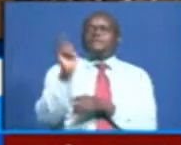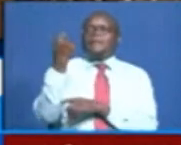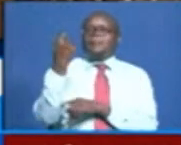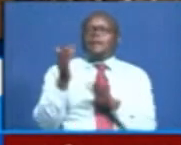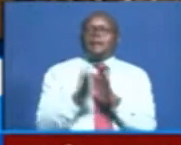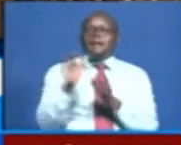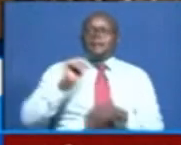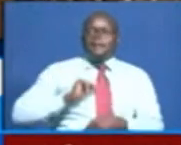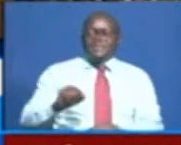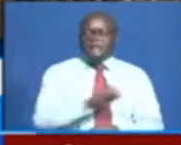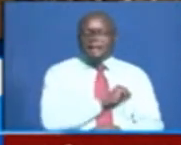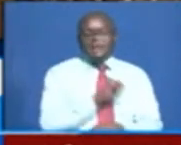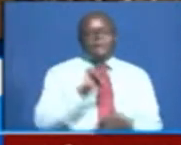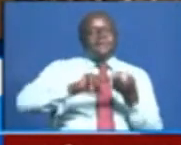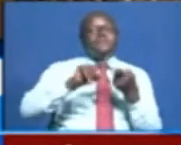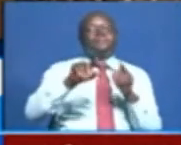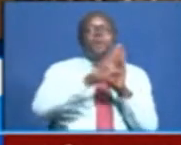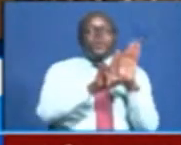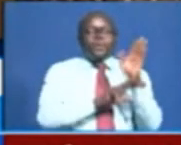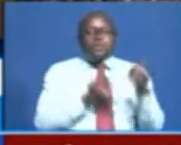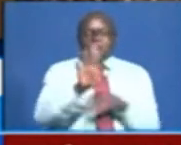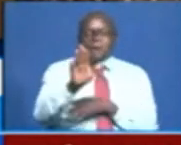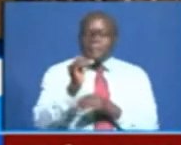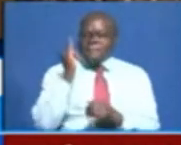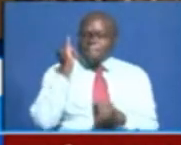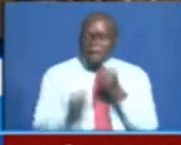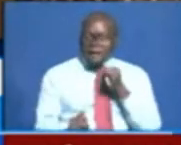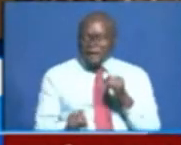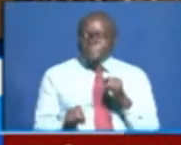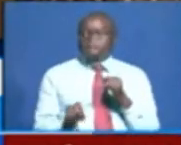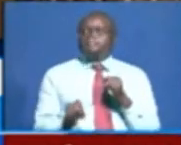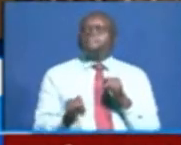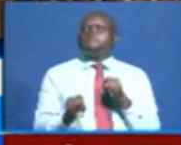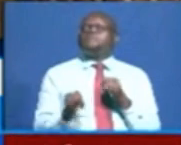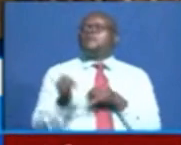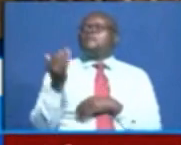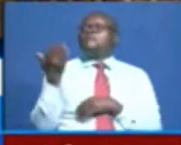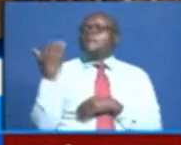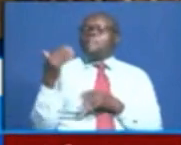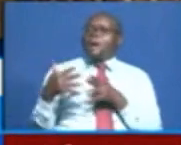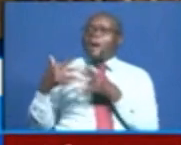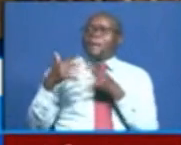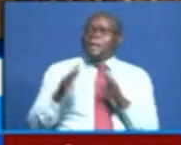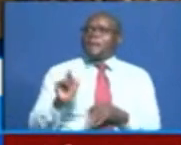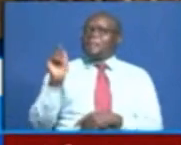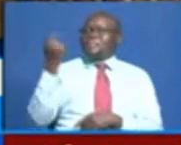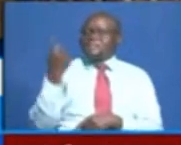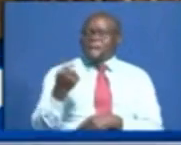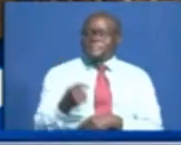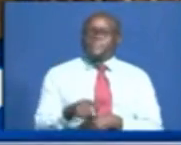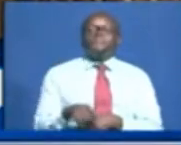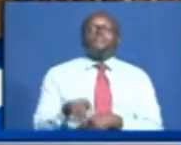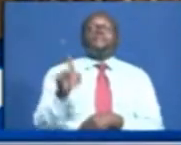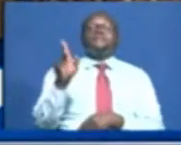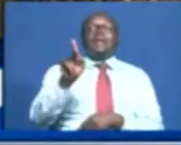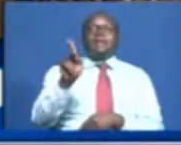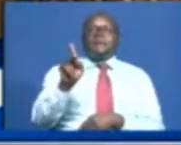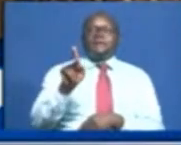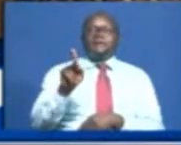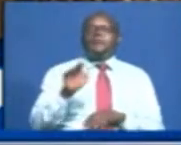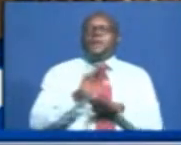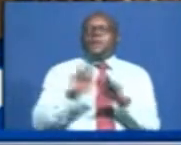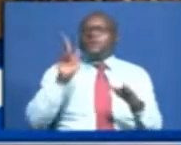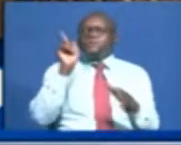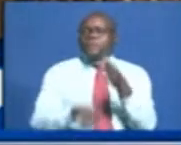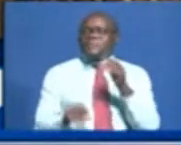Senate standing orders. Finally, to quote the former United States President, John F. Kennedy, ask not what your